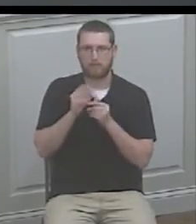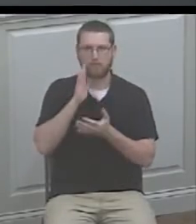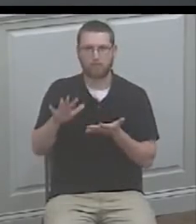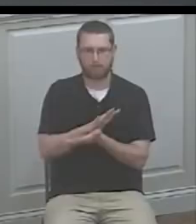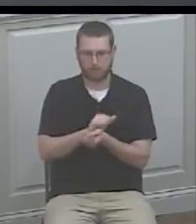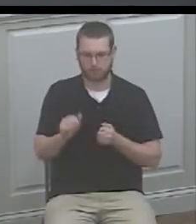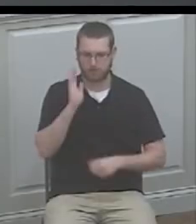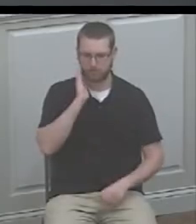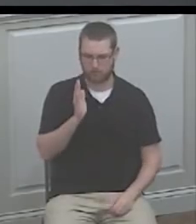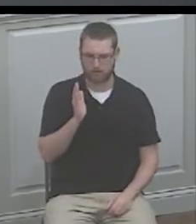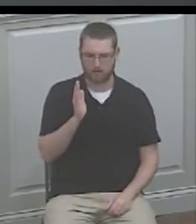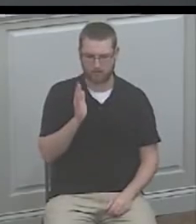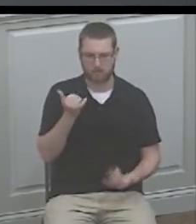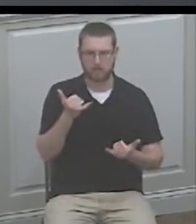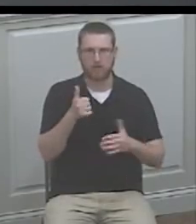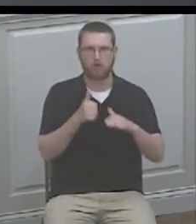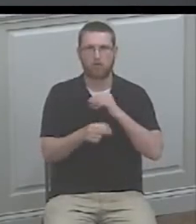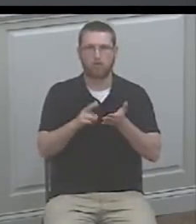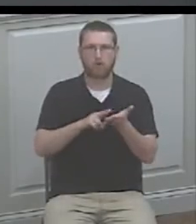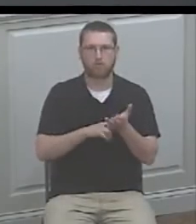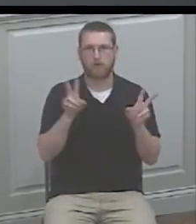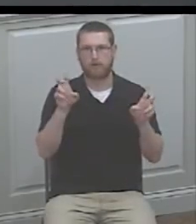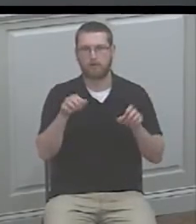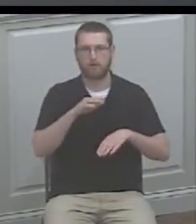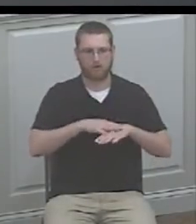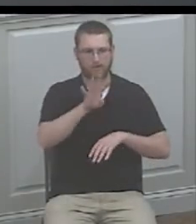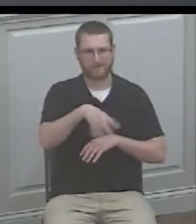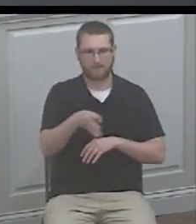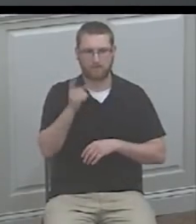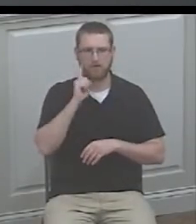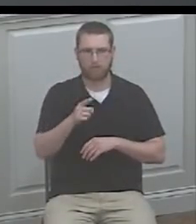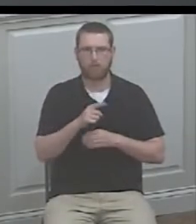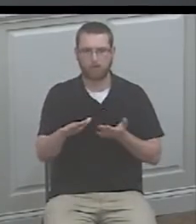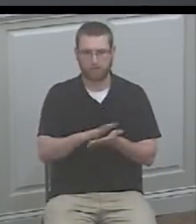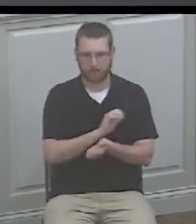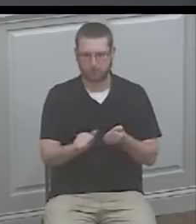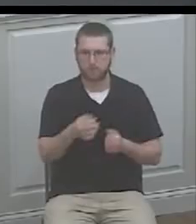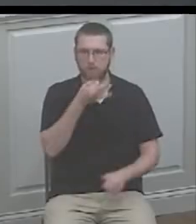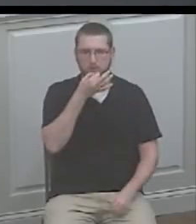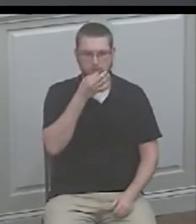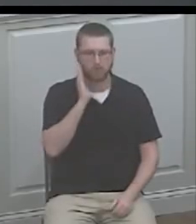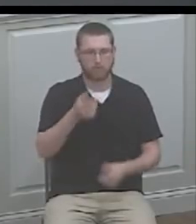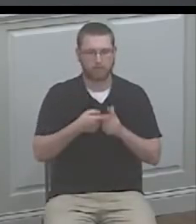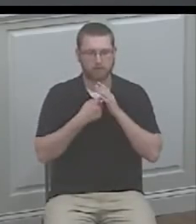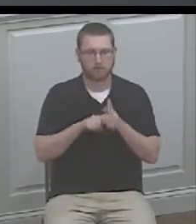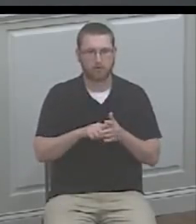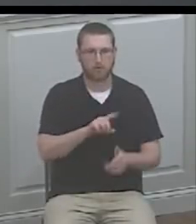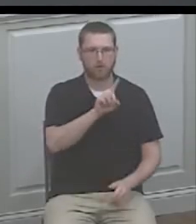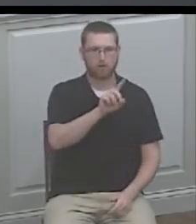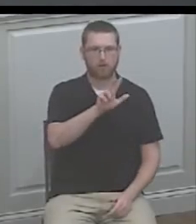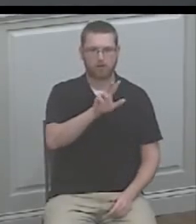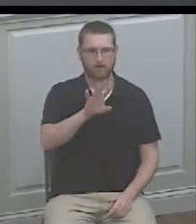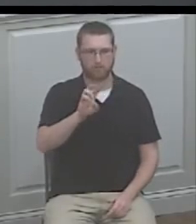demolition are under contract and on schedule to be demolished. We're starting with 134